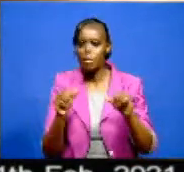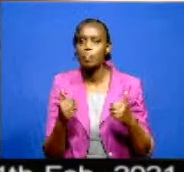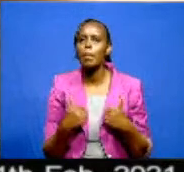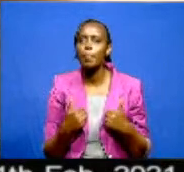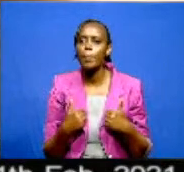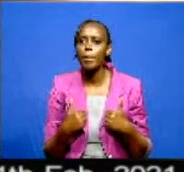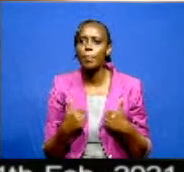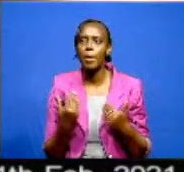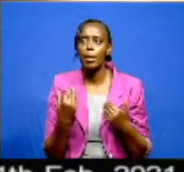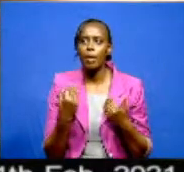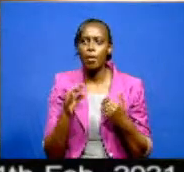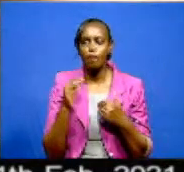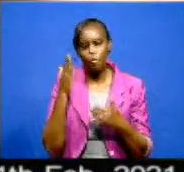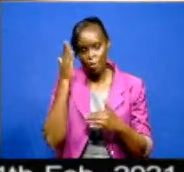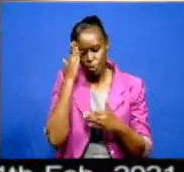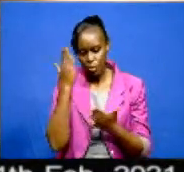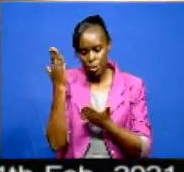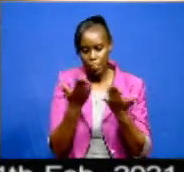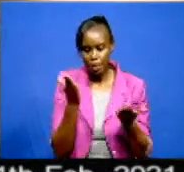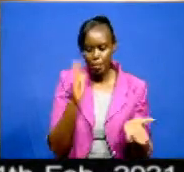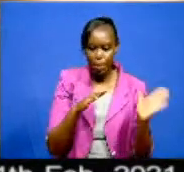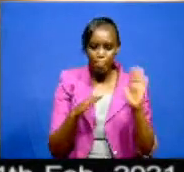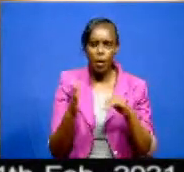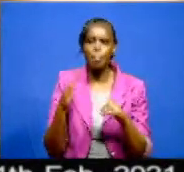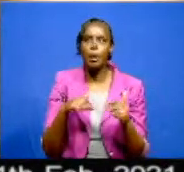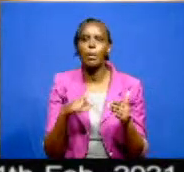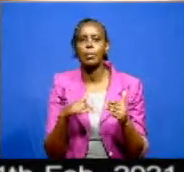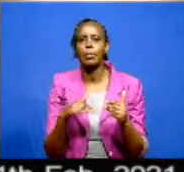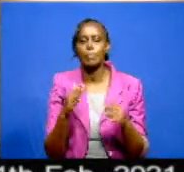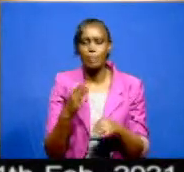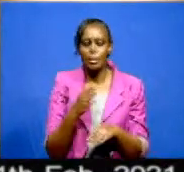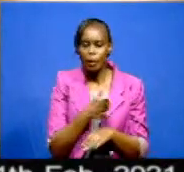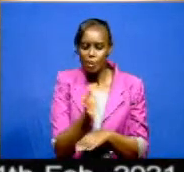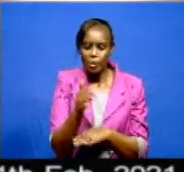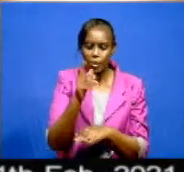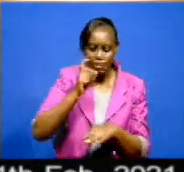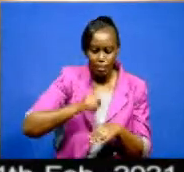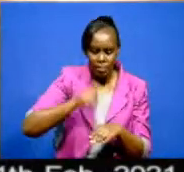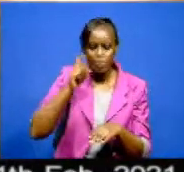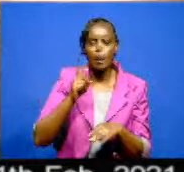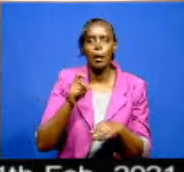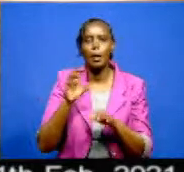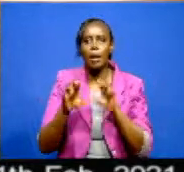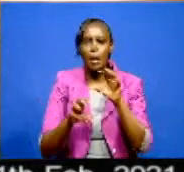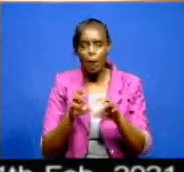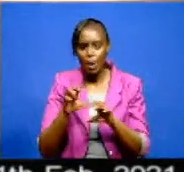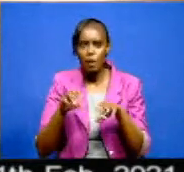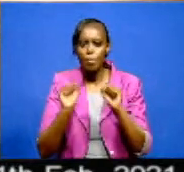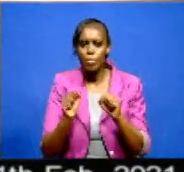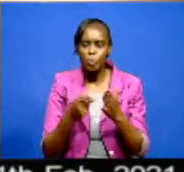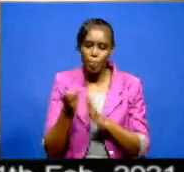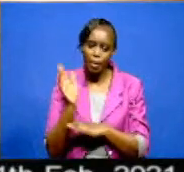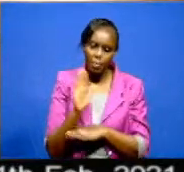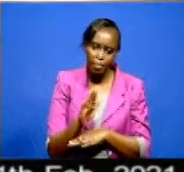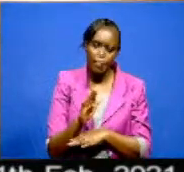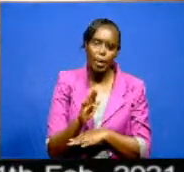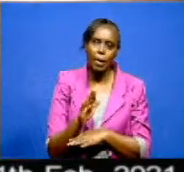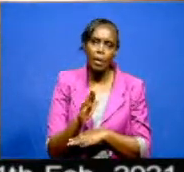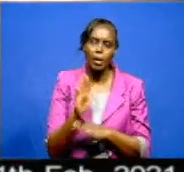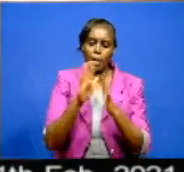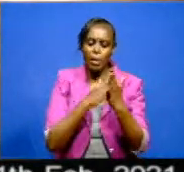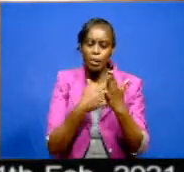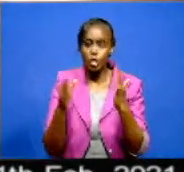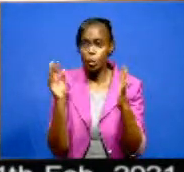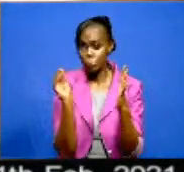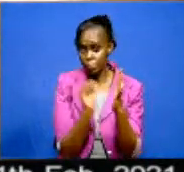or if we could consider bringing back the snake as one of the animals one could be compensated for in the schedule,